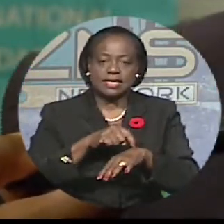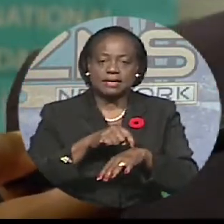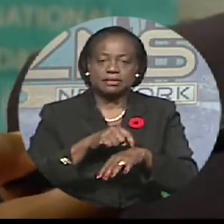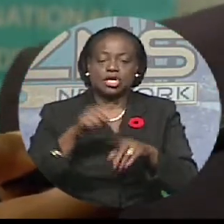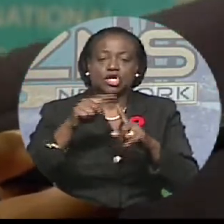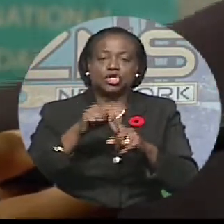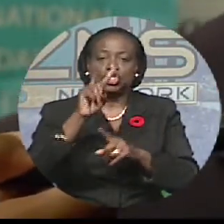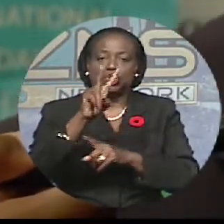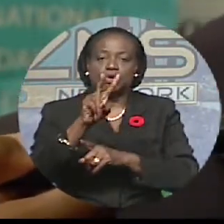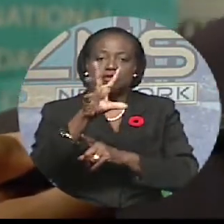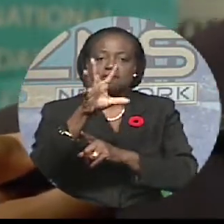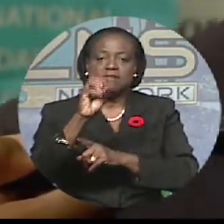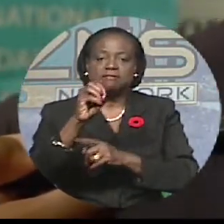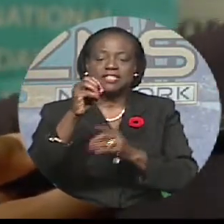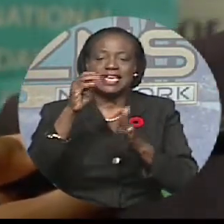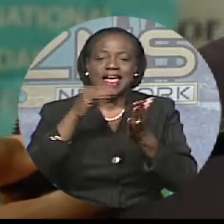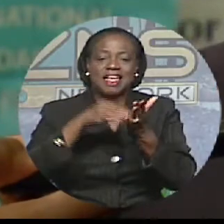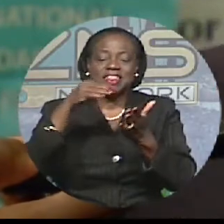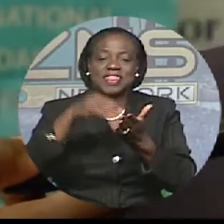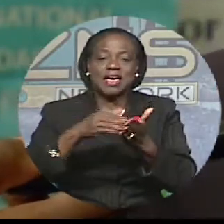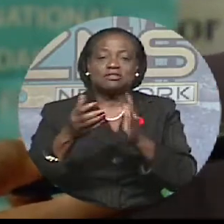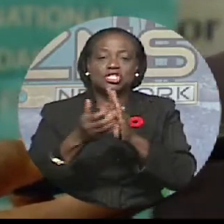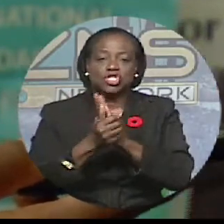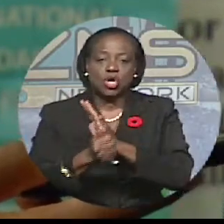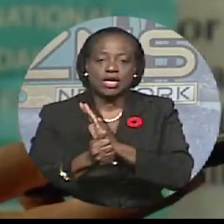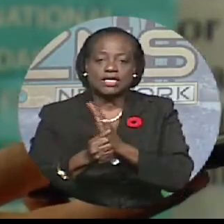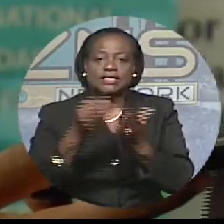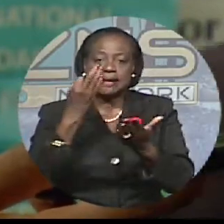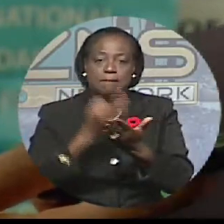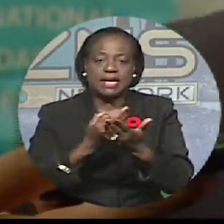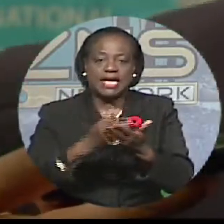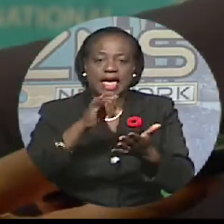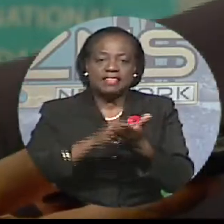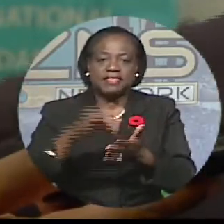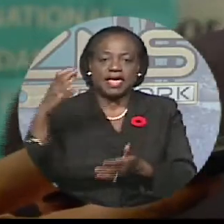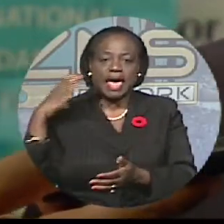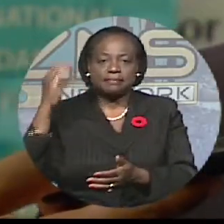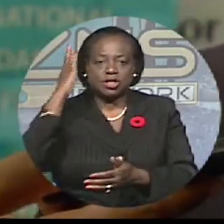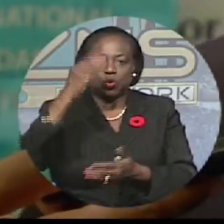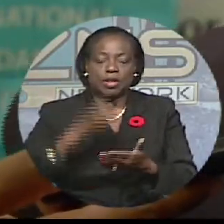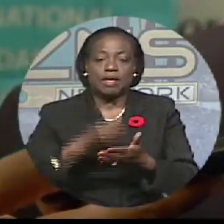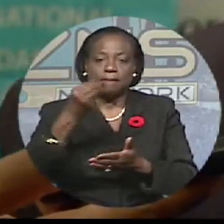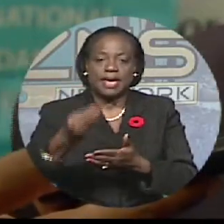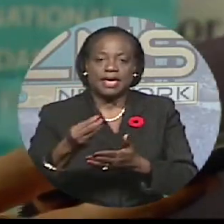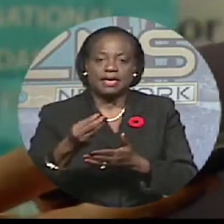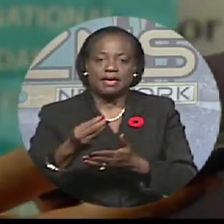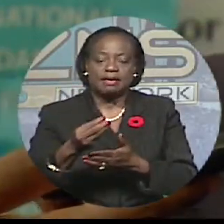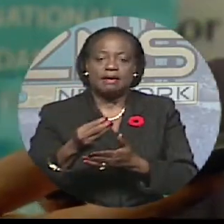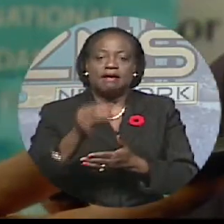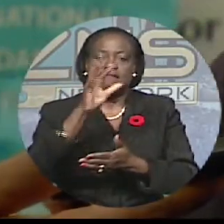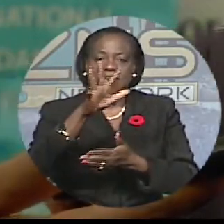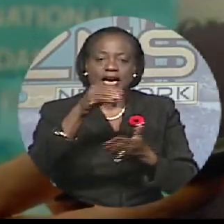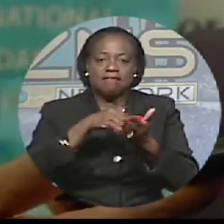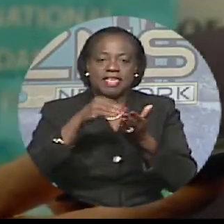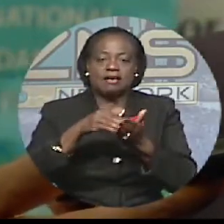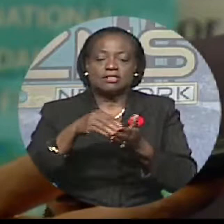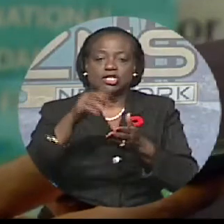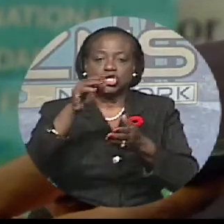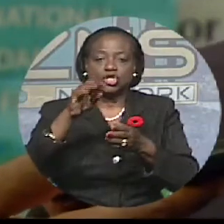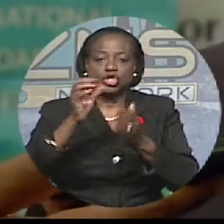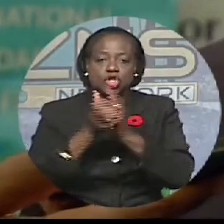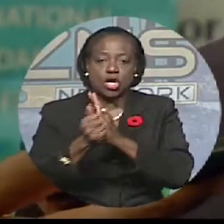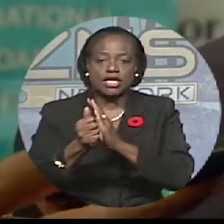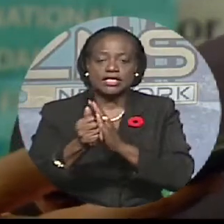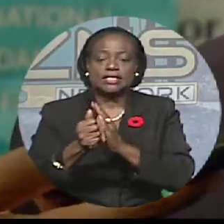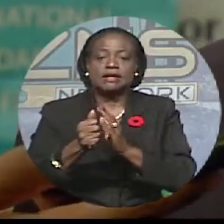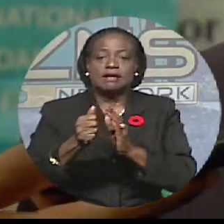to $250,000 fine for the captain, and it used to be $5,000 per crew. We have